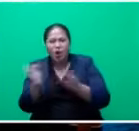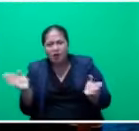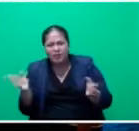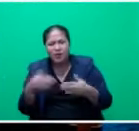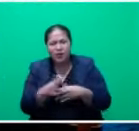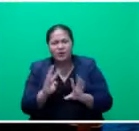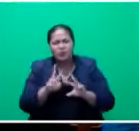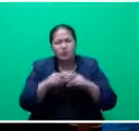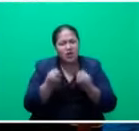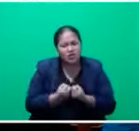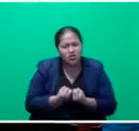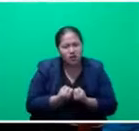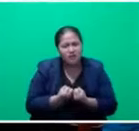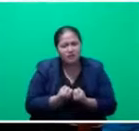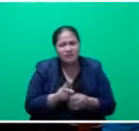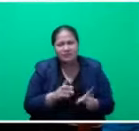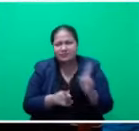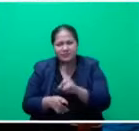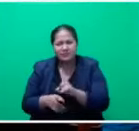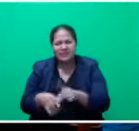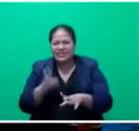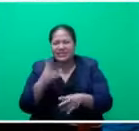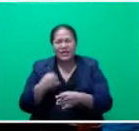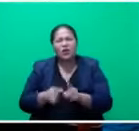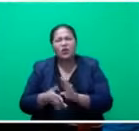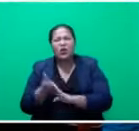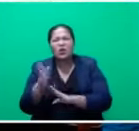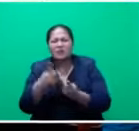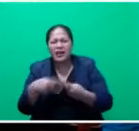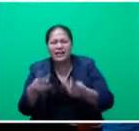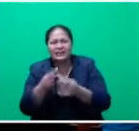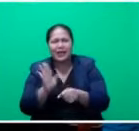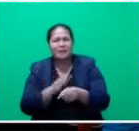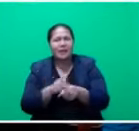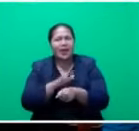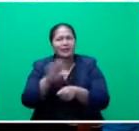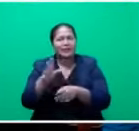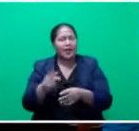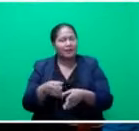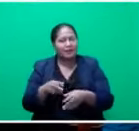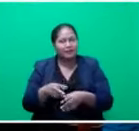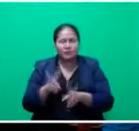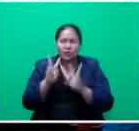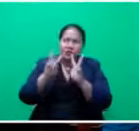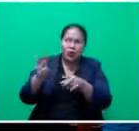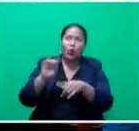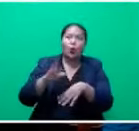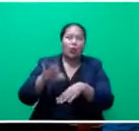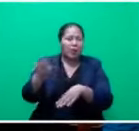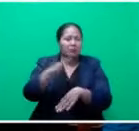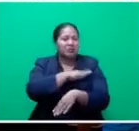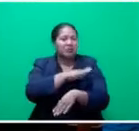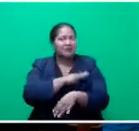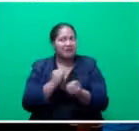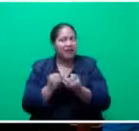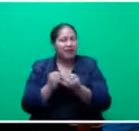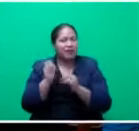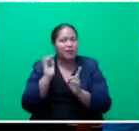They'll go anywhere that makes them look busy and important and good. But they will